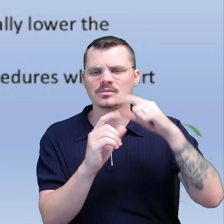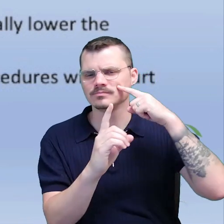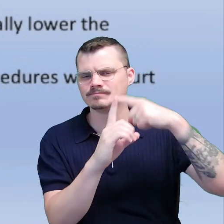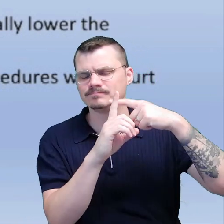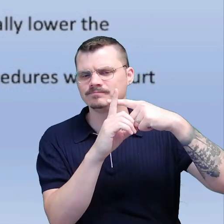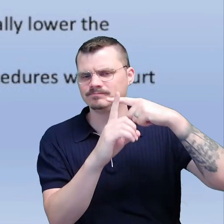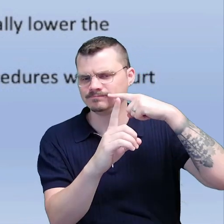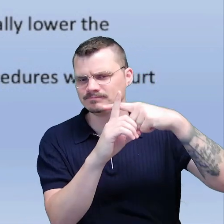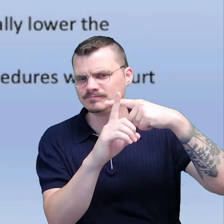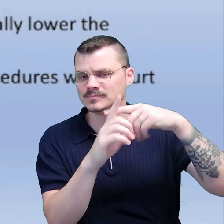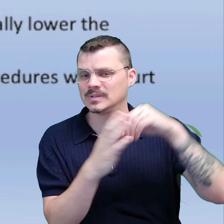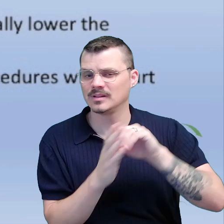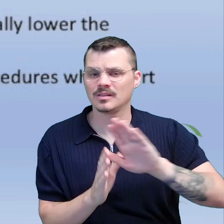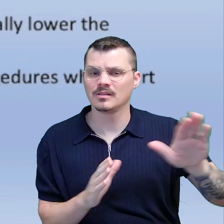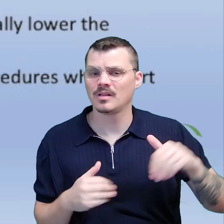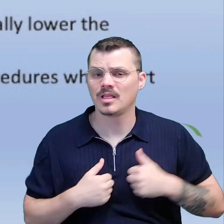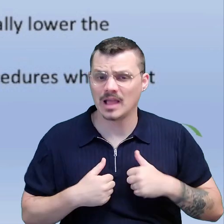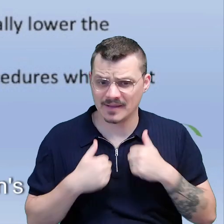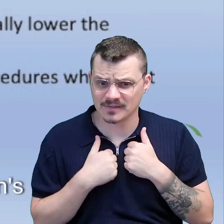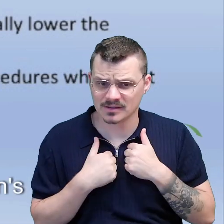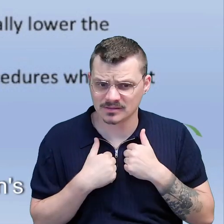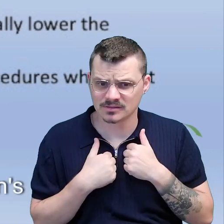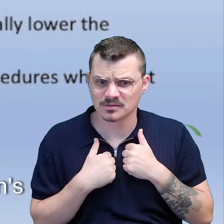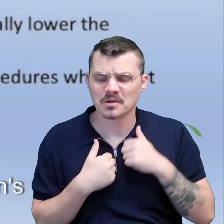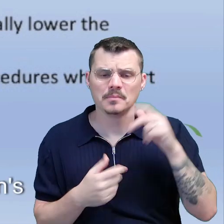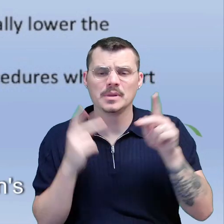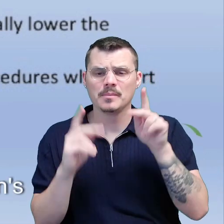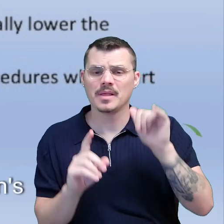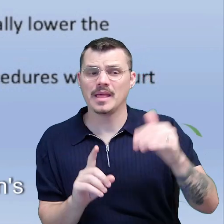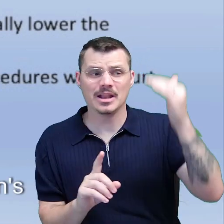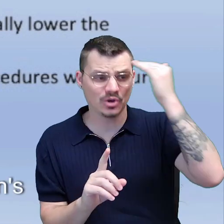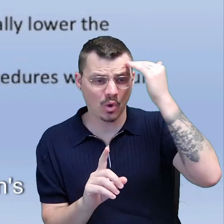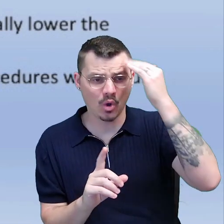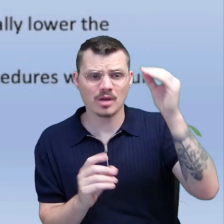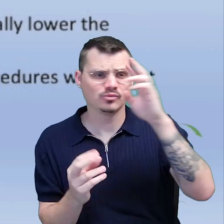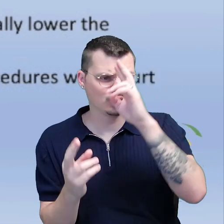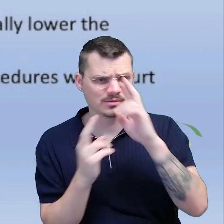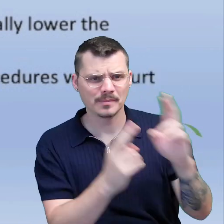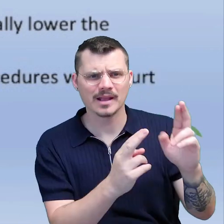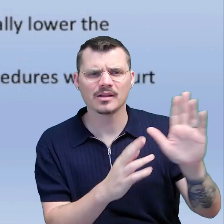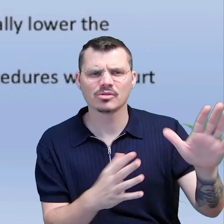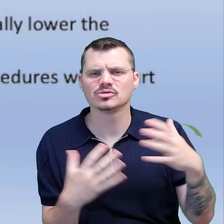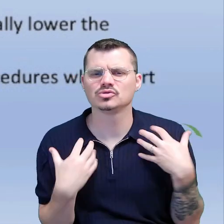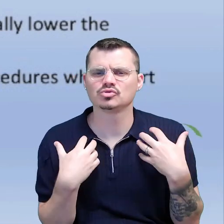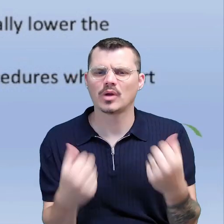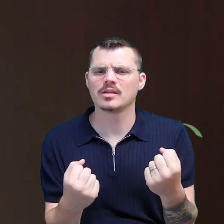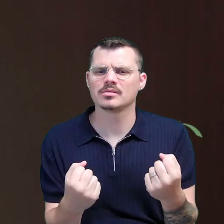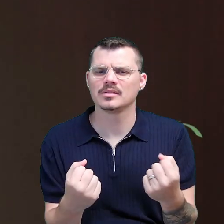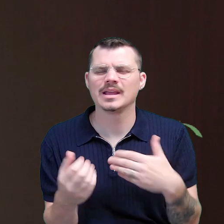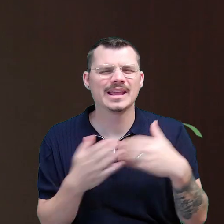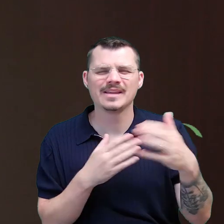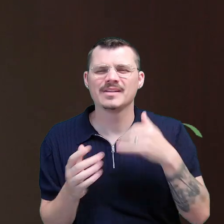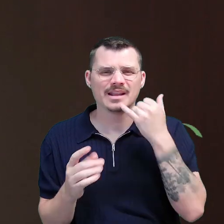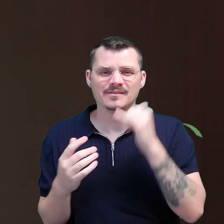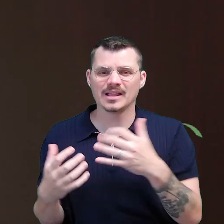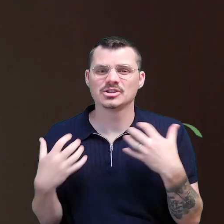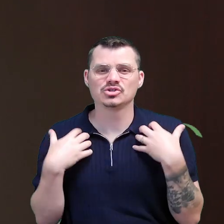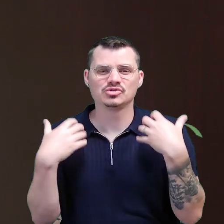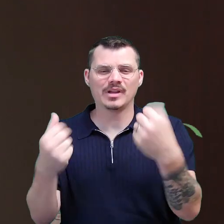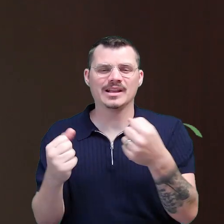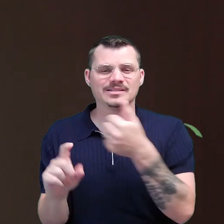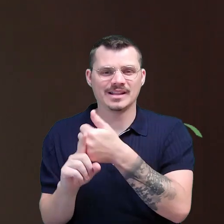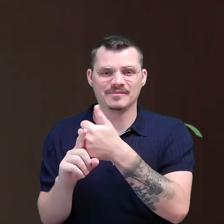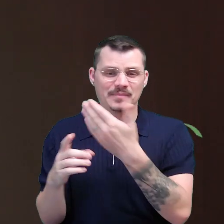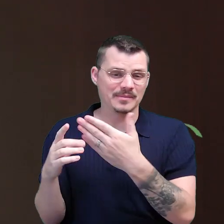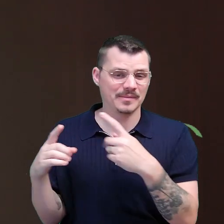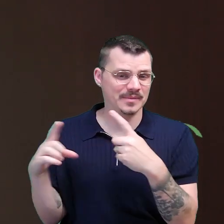in that person's life. People that know and respect that person's strengths. Even if the strengths are a little